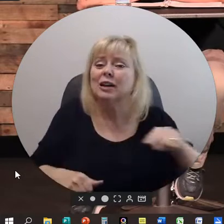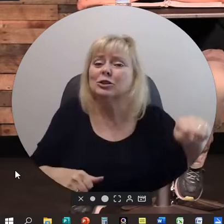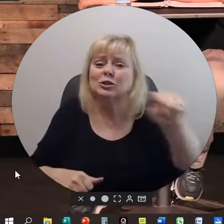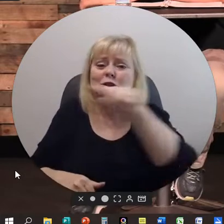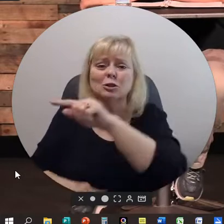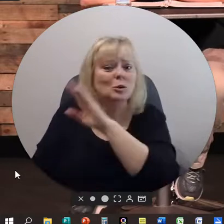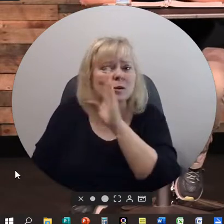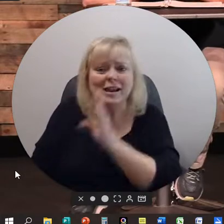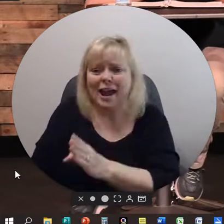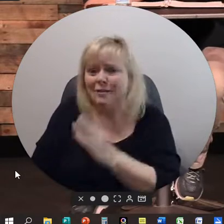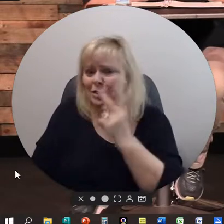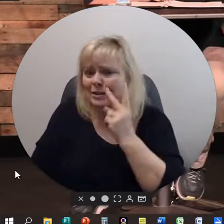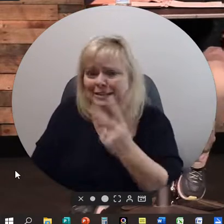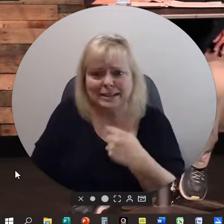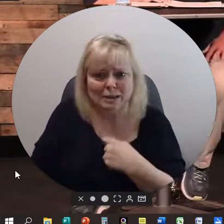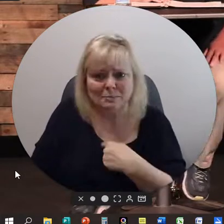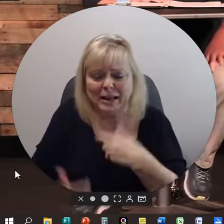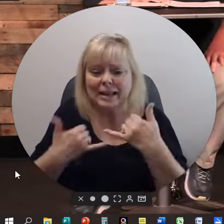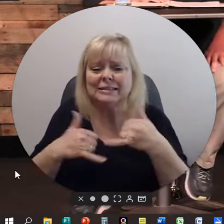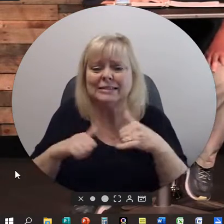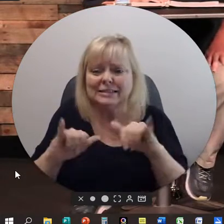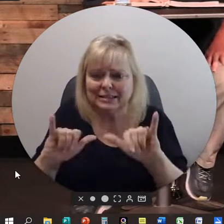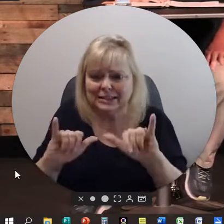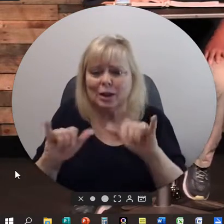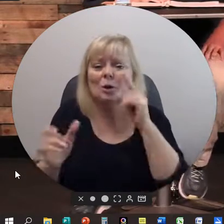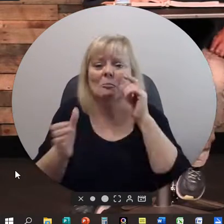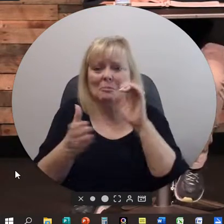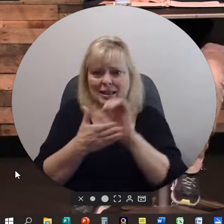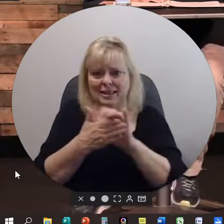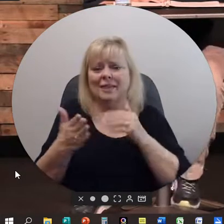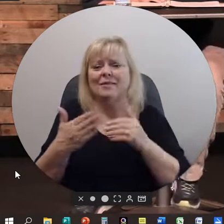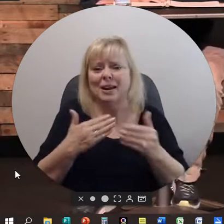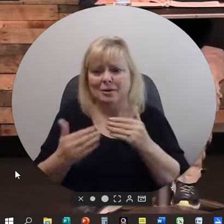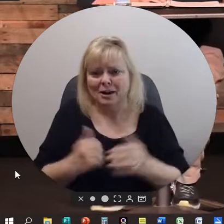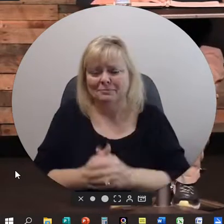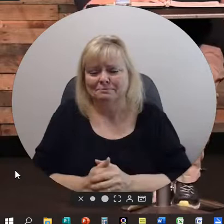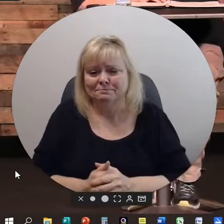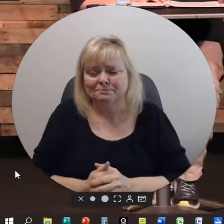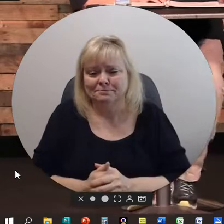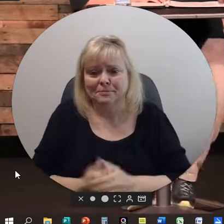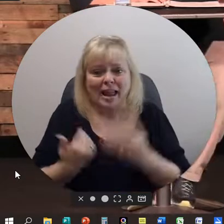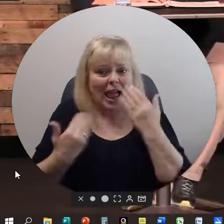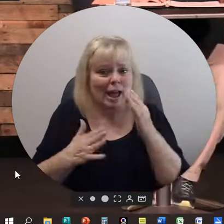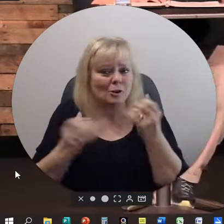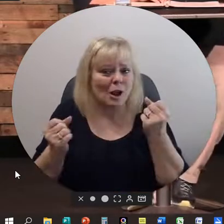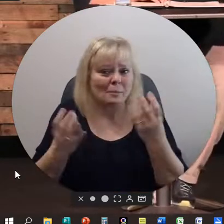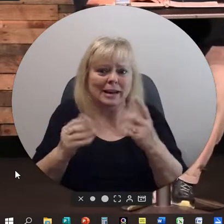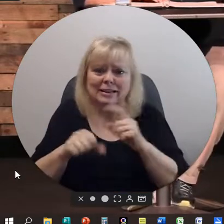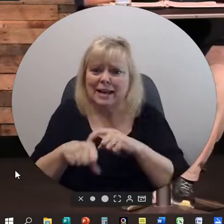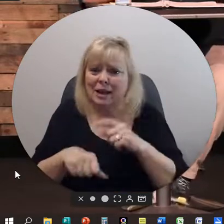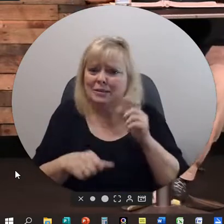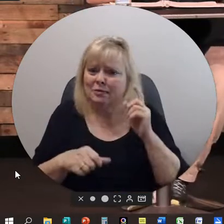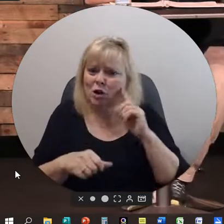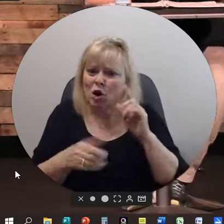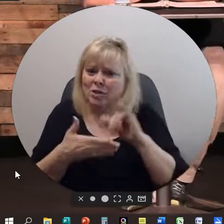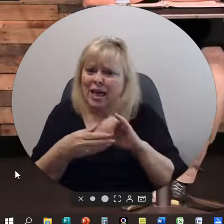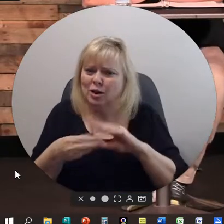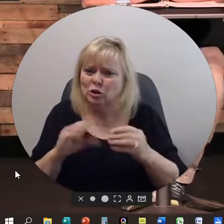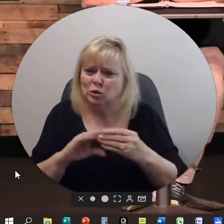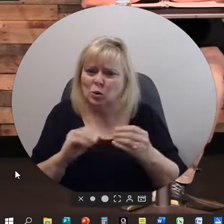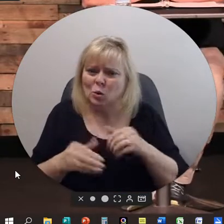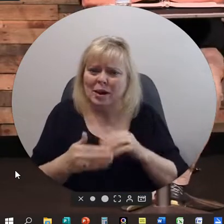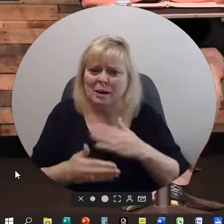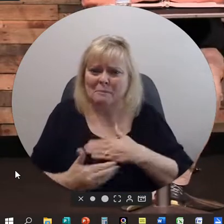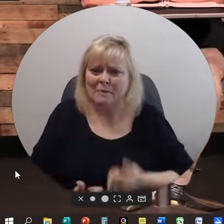and yet have believed." I don't know how many times I'd heard that story in my life before this week.